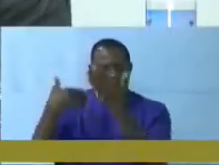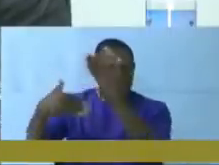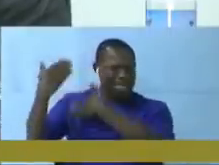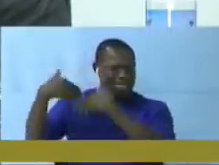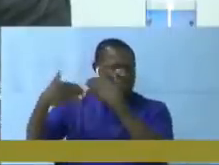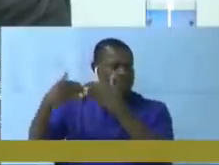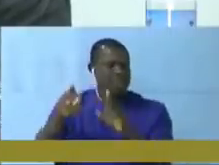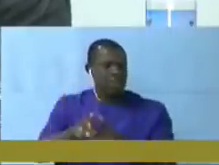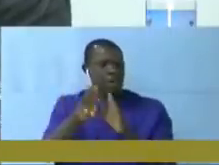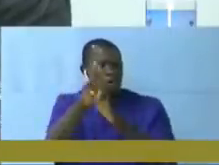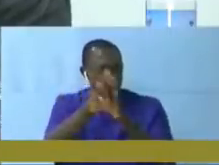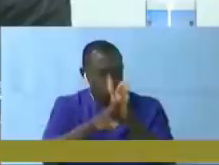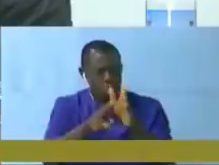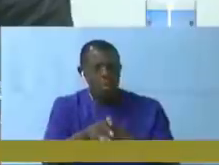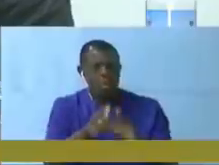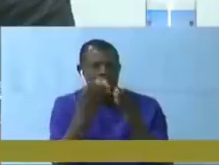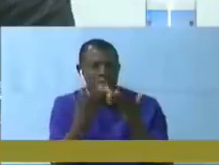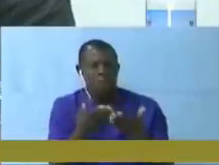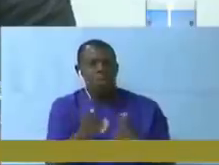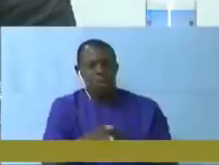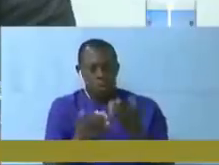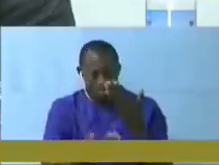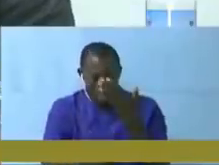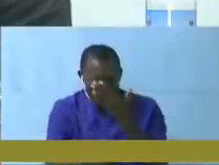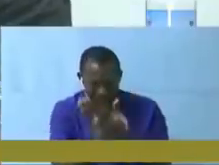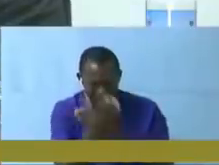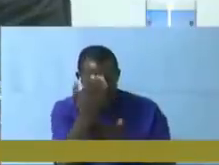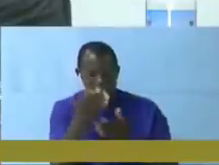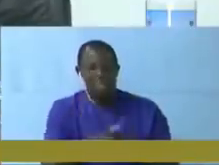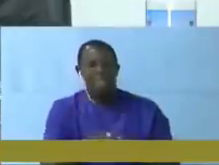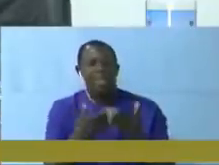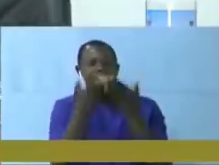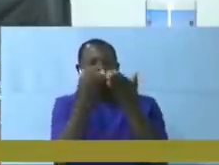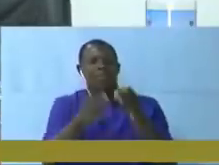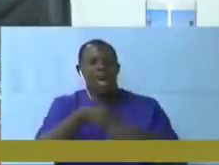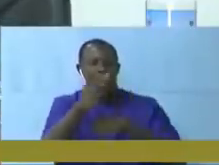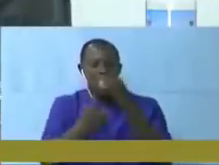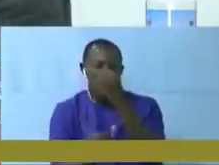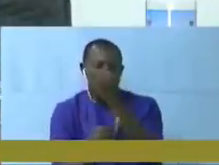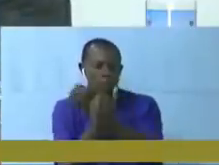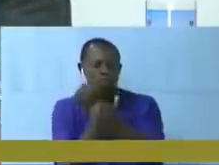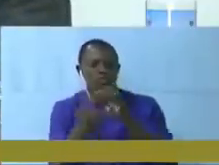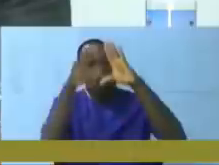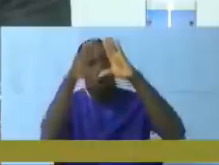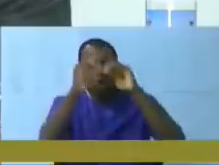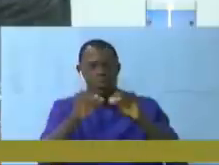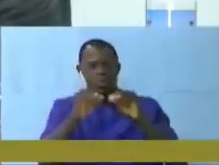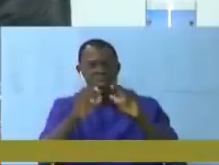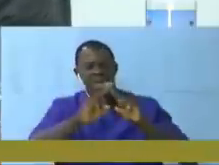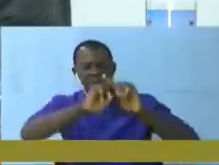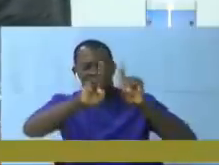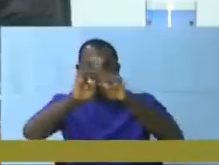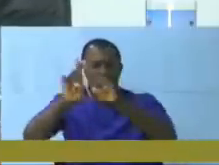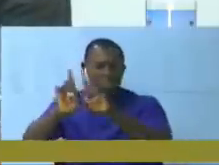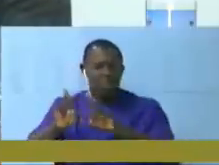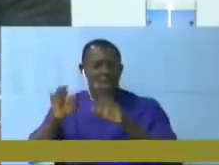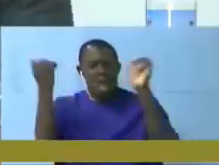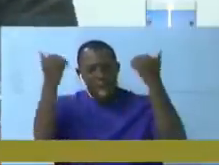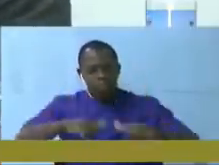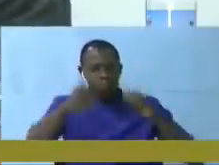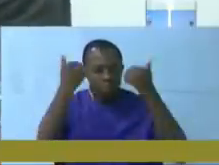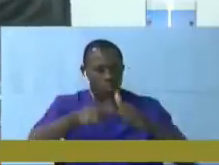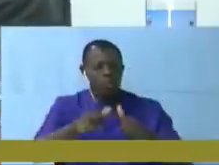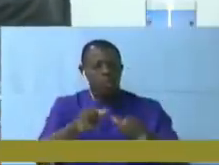past, however, soon gave rise to the abuse of office and related vices